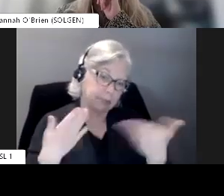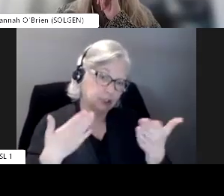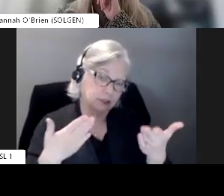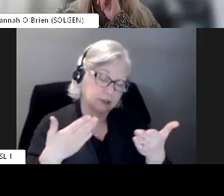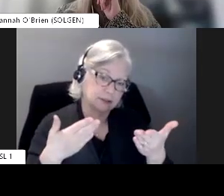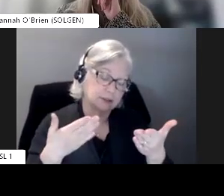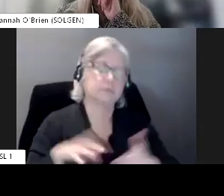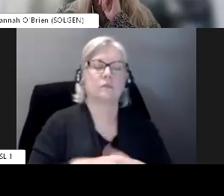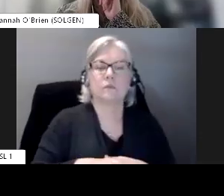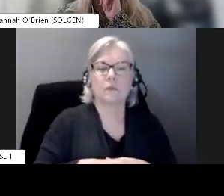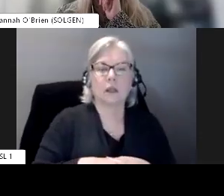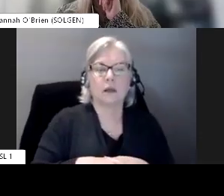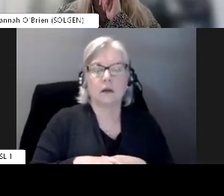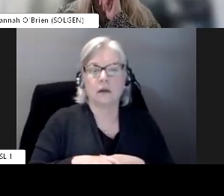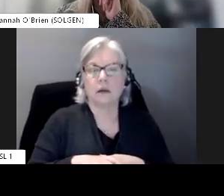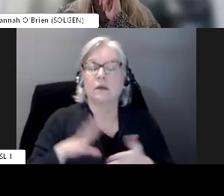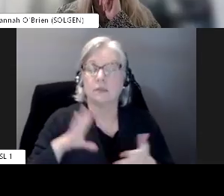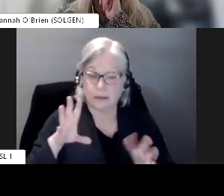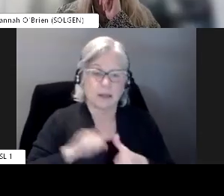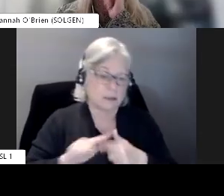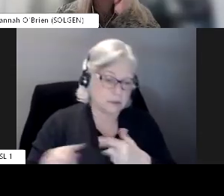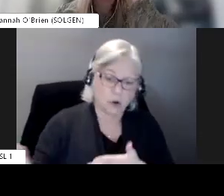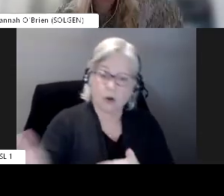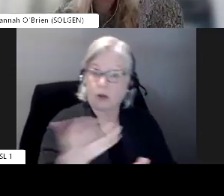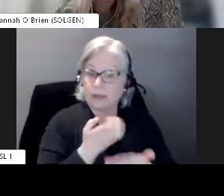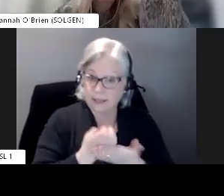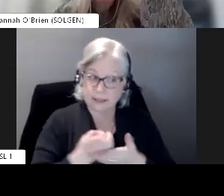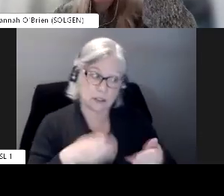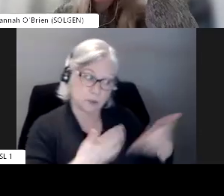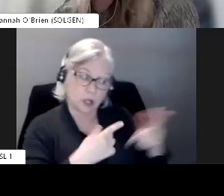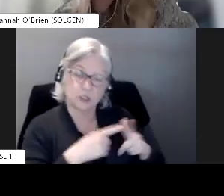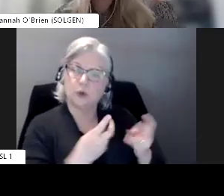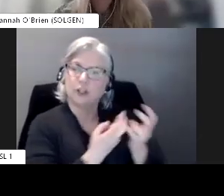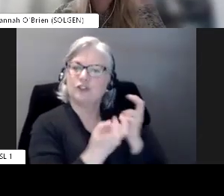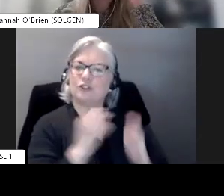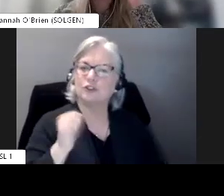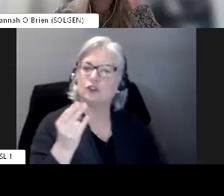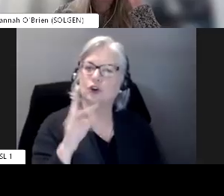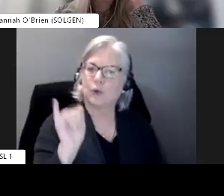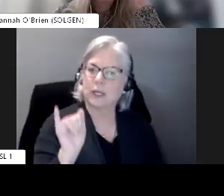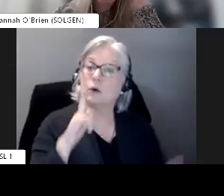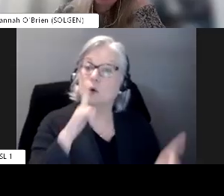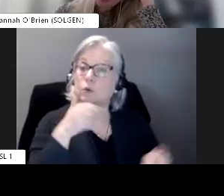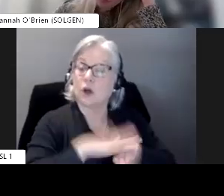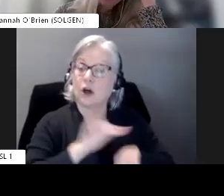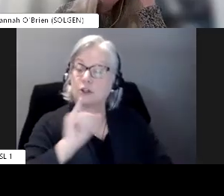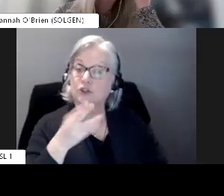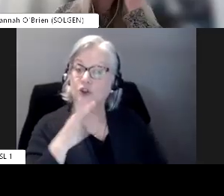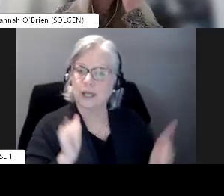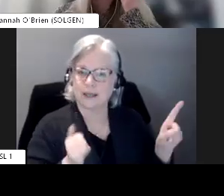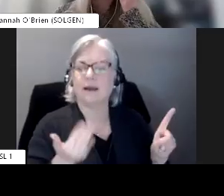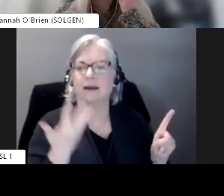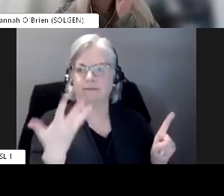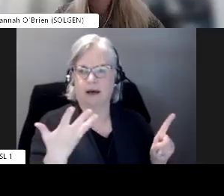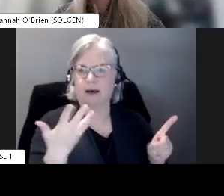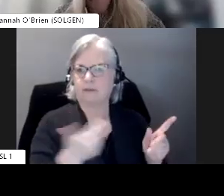inquest evidence is presented to a jury. The jury is made up of 5 members of the public. A really